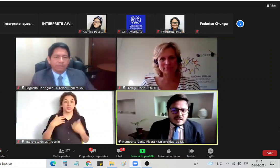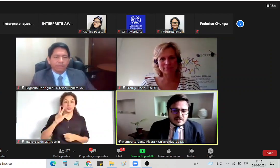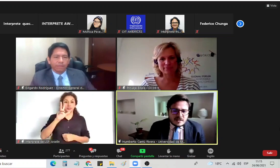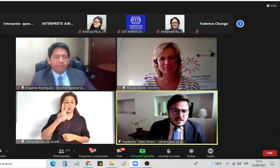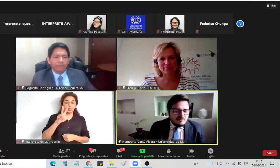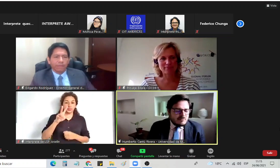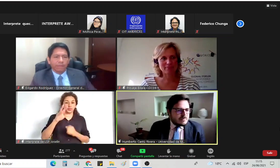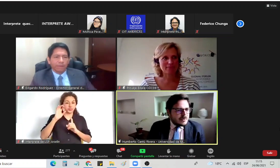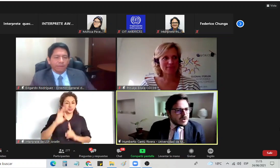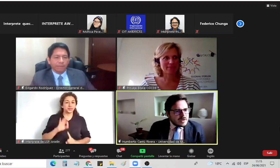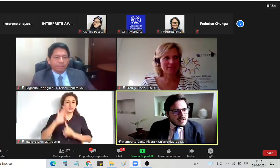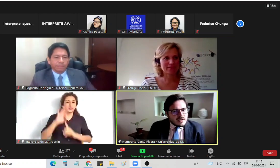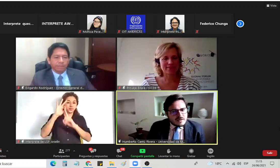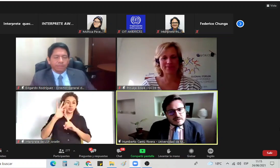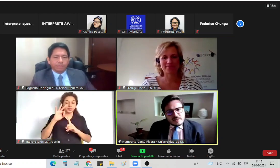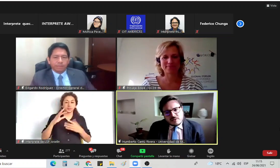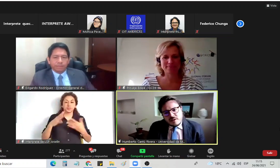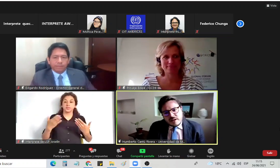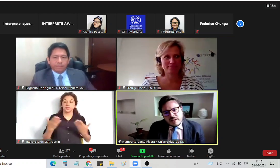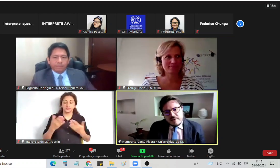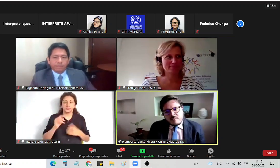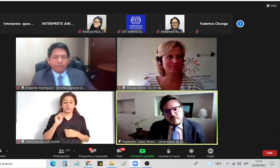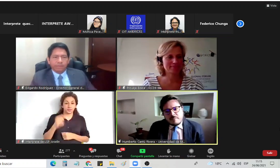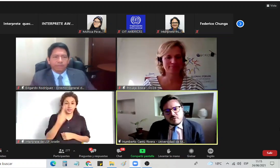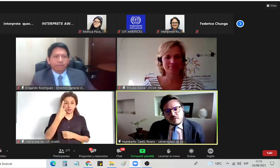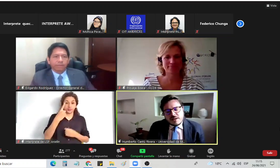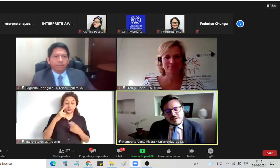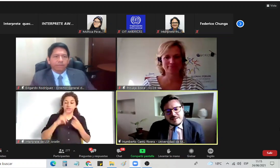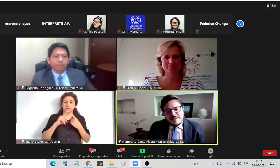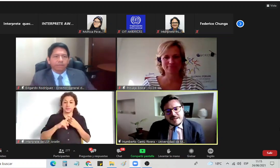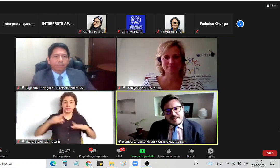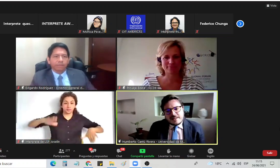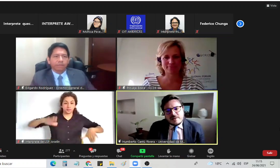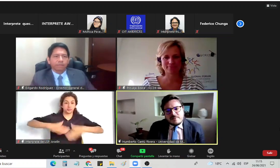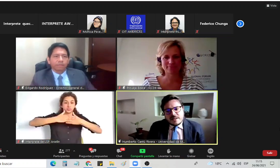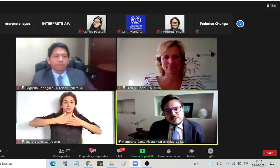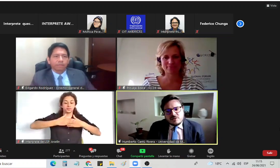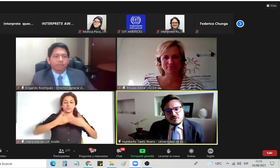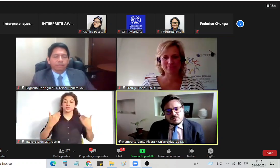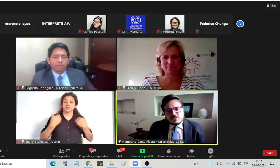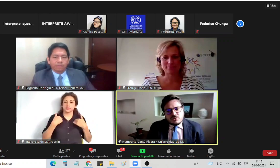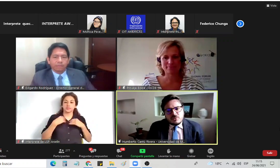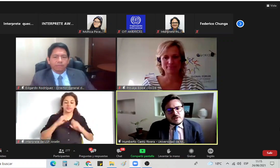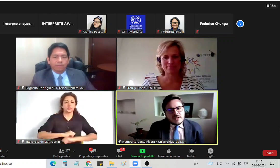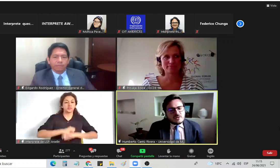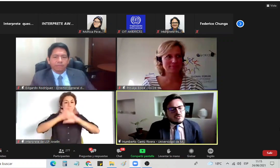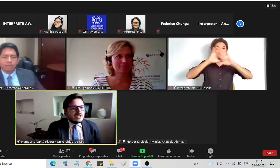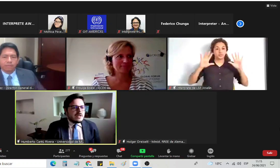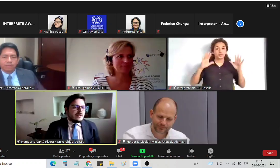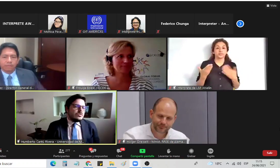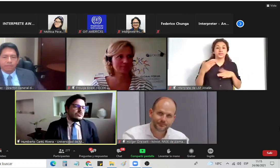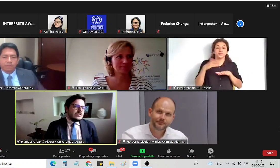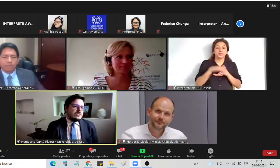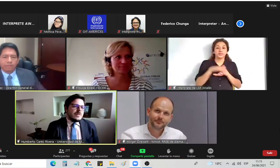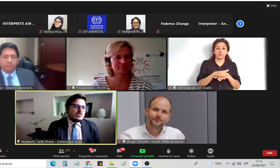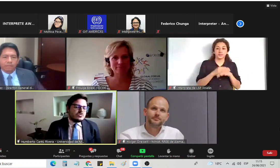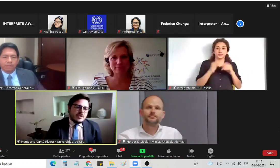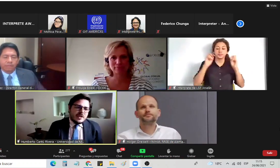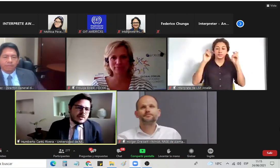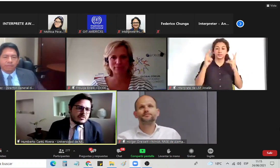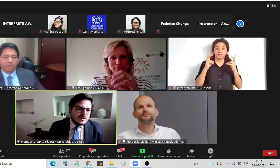there are three main roles to stress here first of the alliance with the can academia that can gives us a